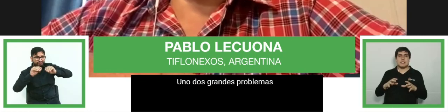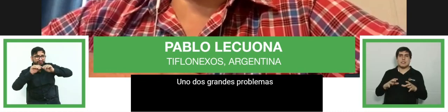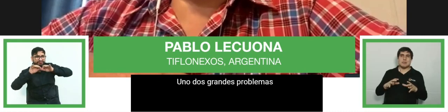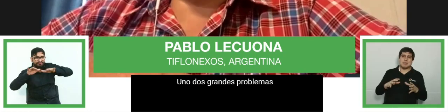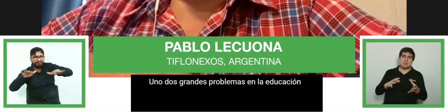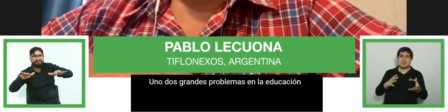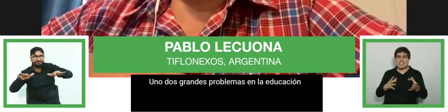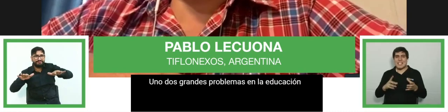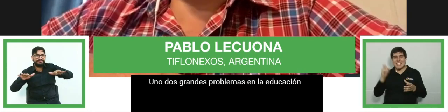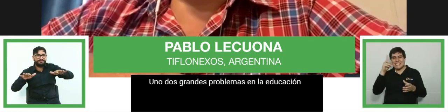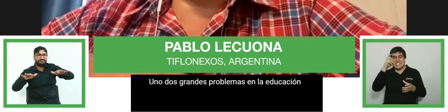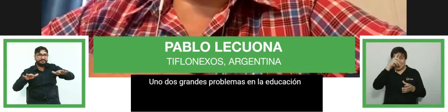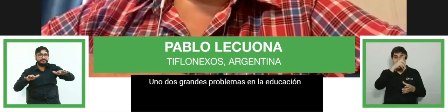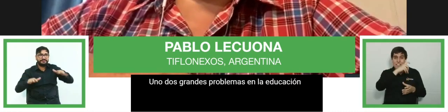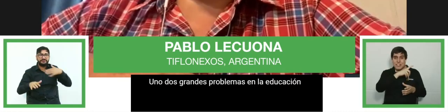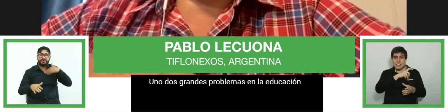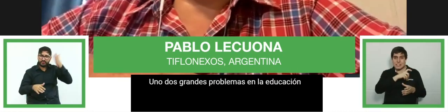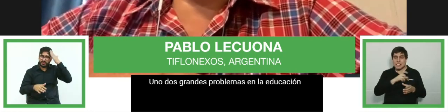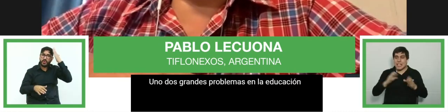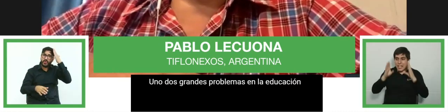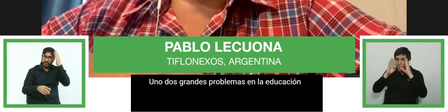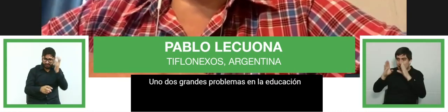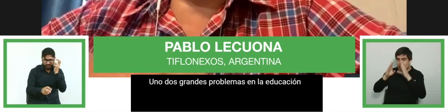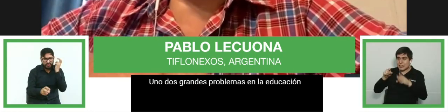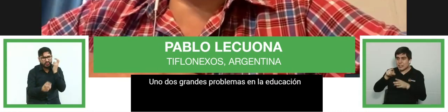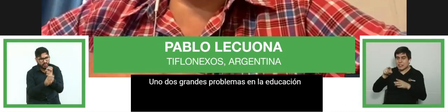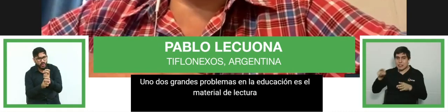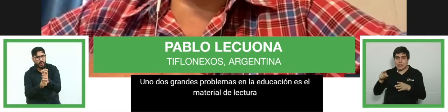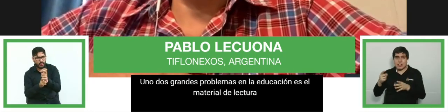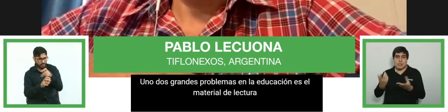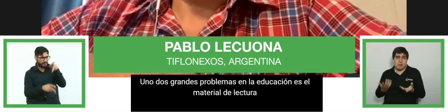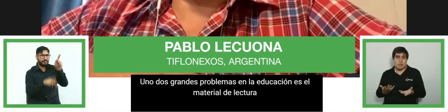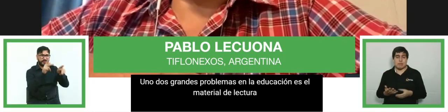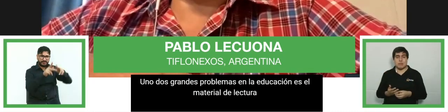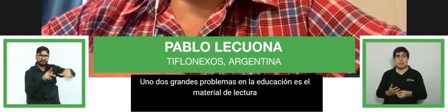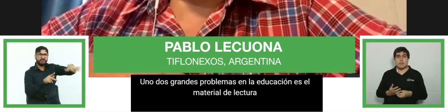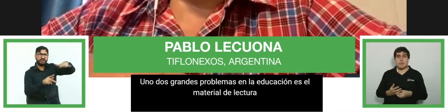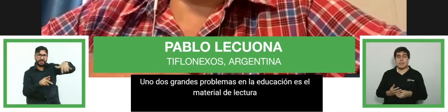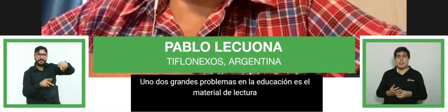to have accessible books for students, because